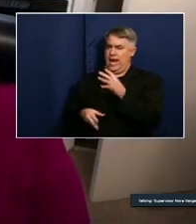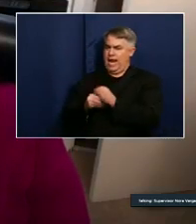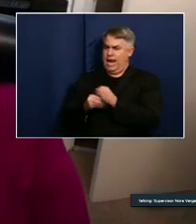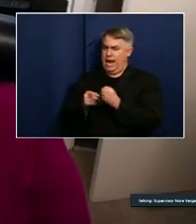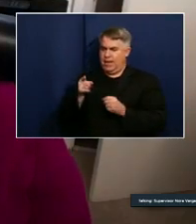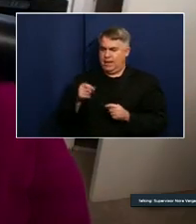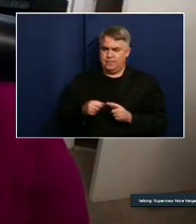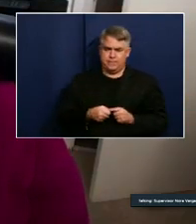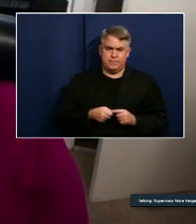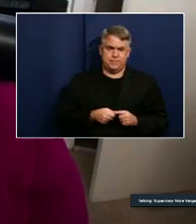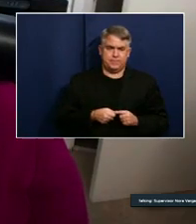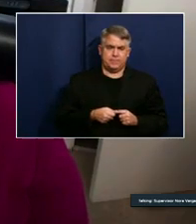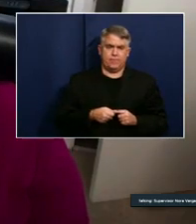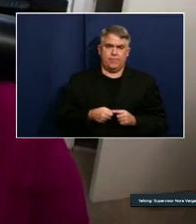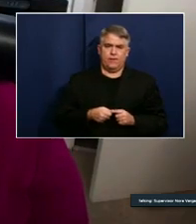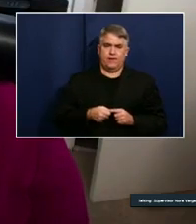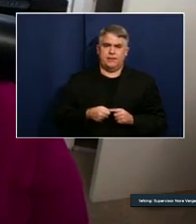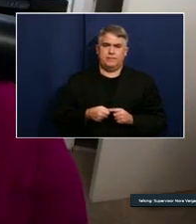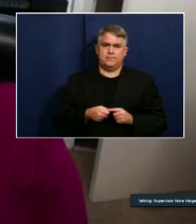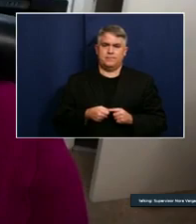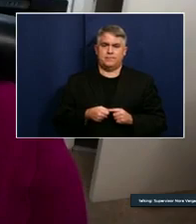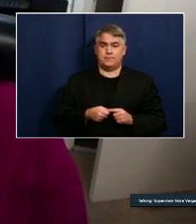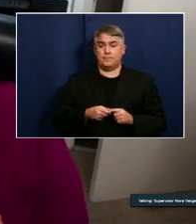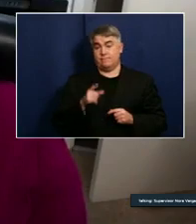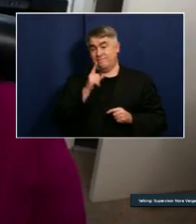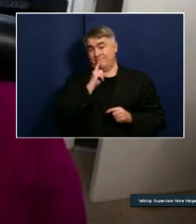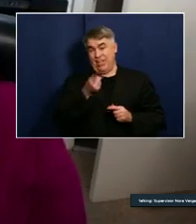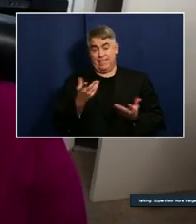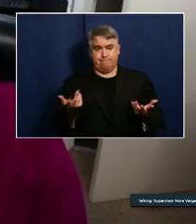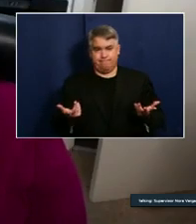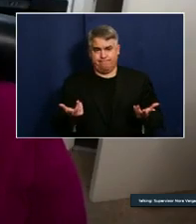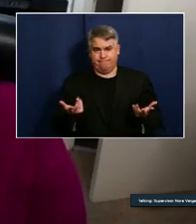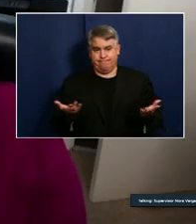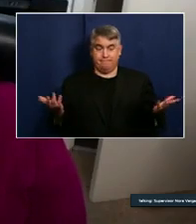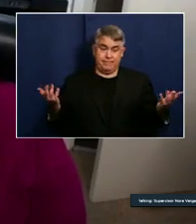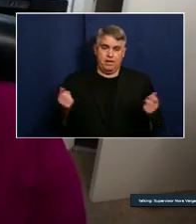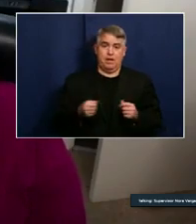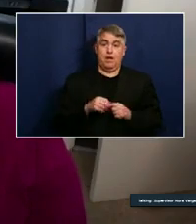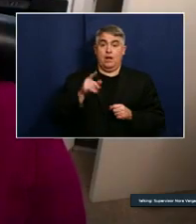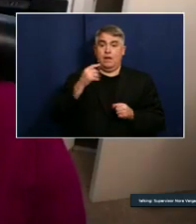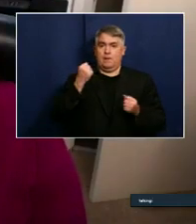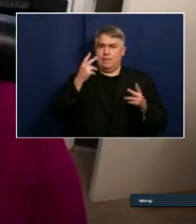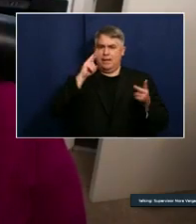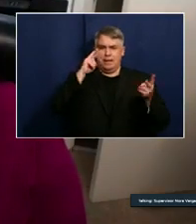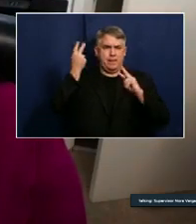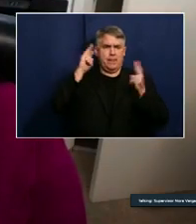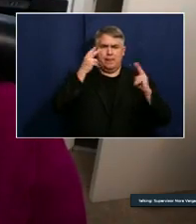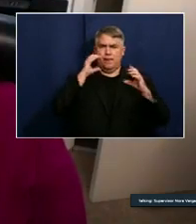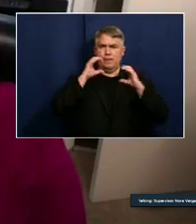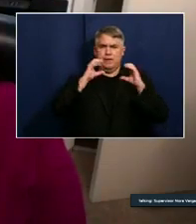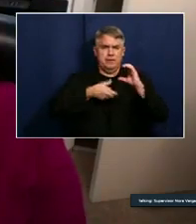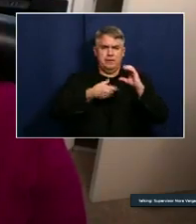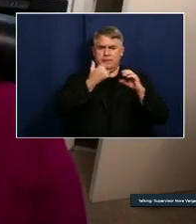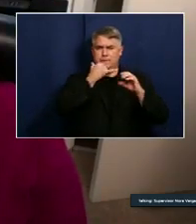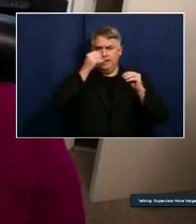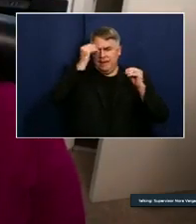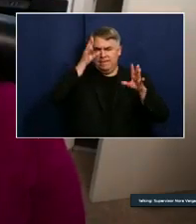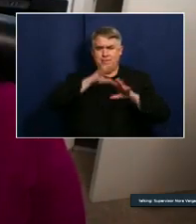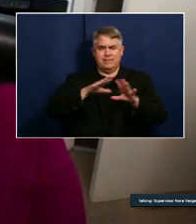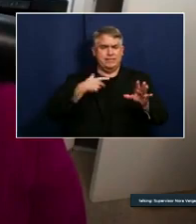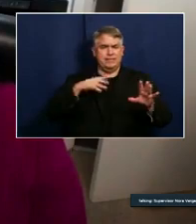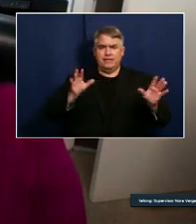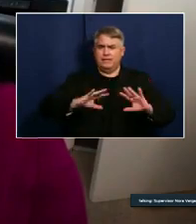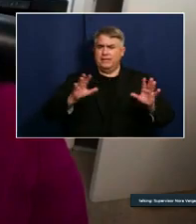that the reality is that there's a lot of misinformation about the vaccine, and so what we're trying to do is make sure that we have